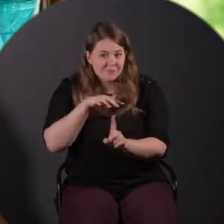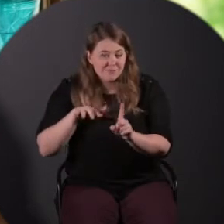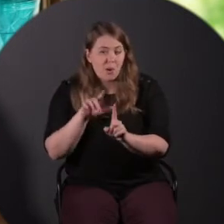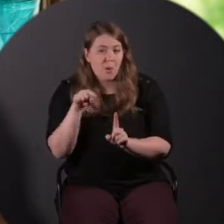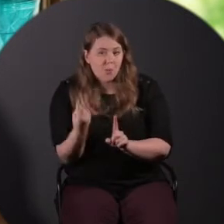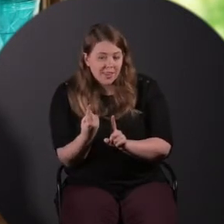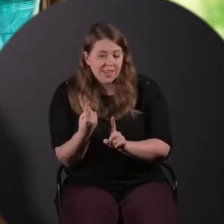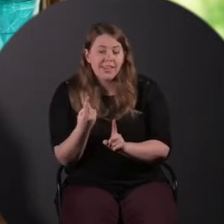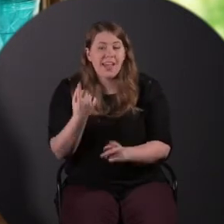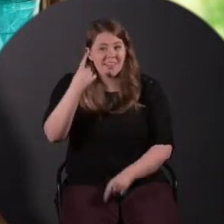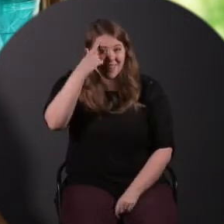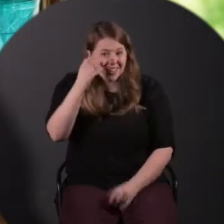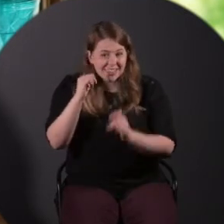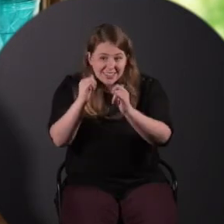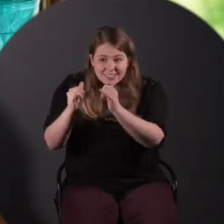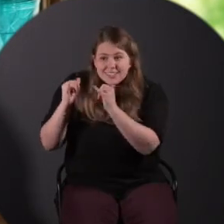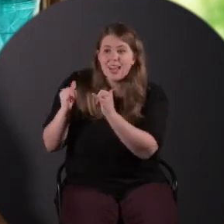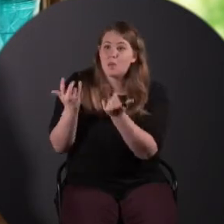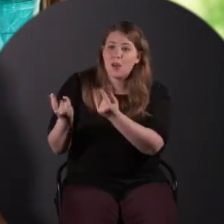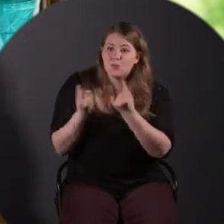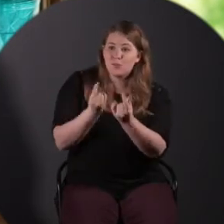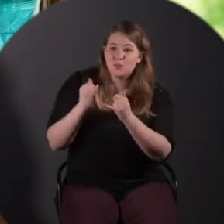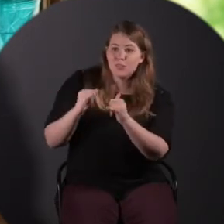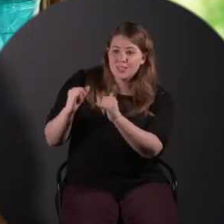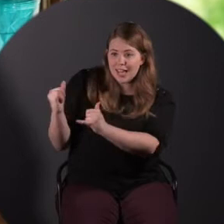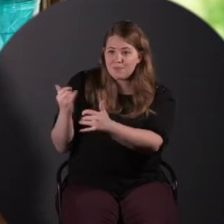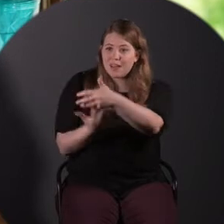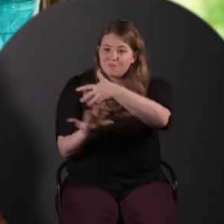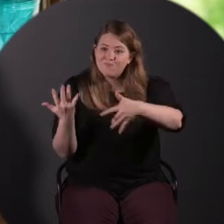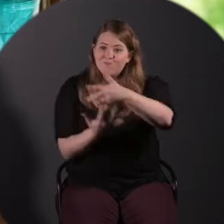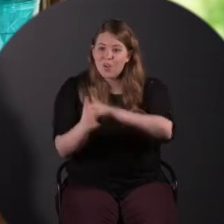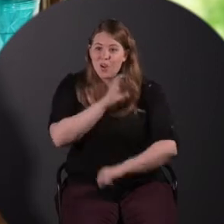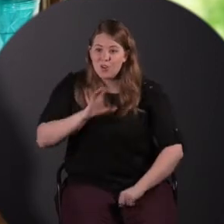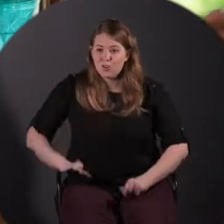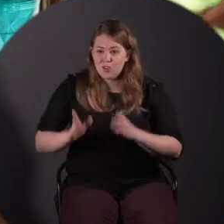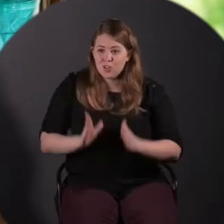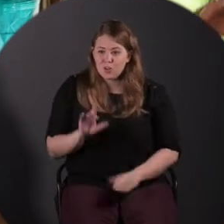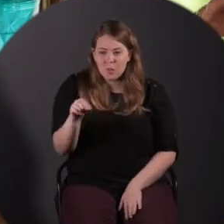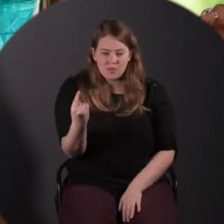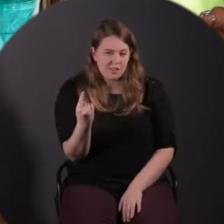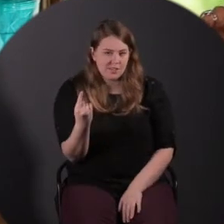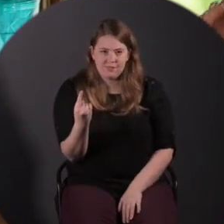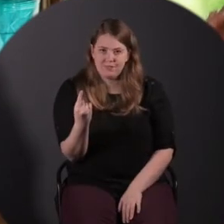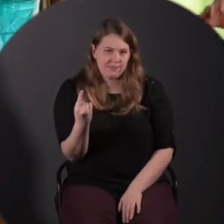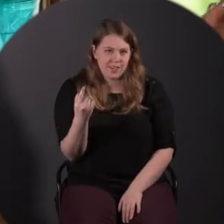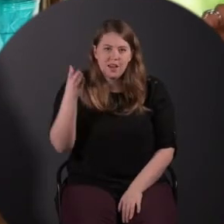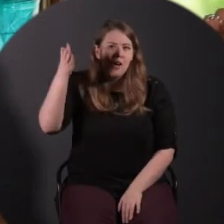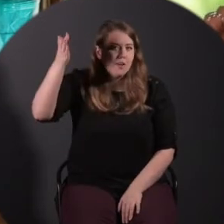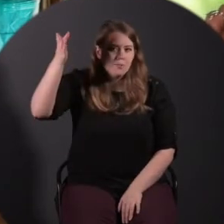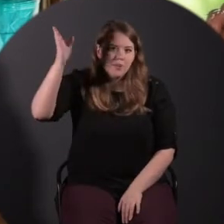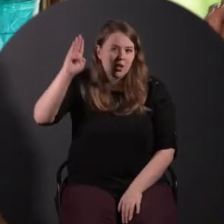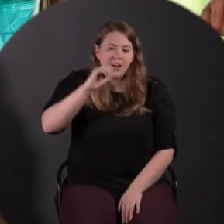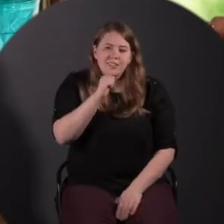and do the same things that like us and to just want to hang out with other Christians. But God never calls us to a life